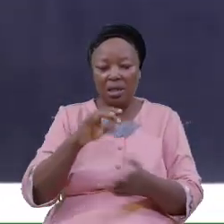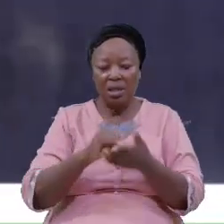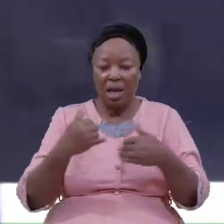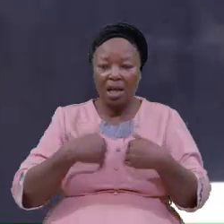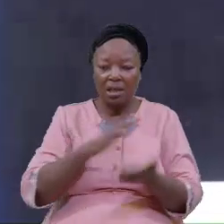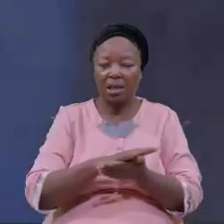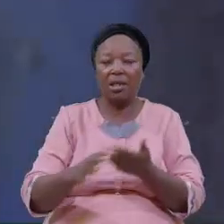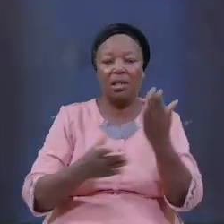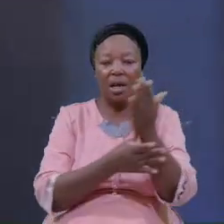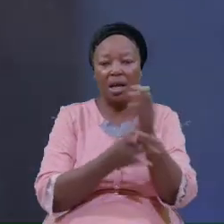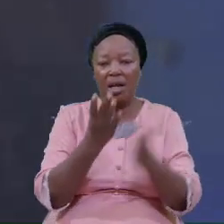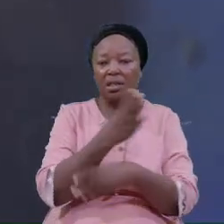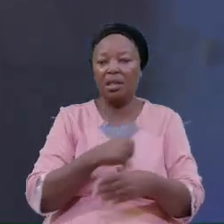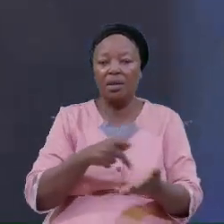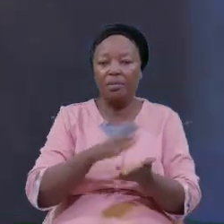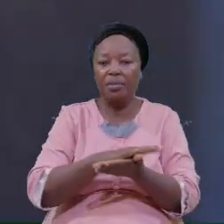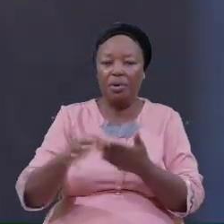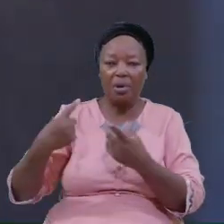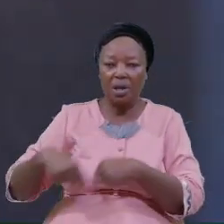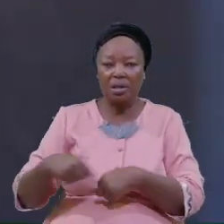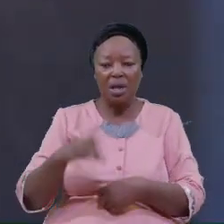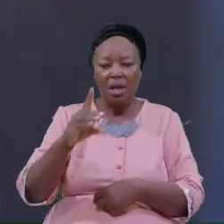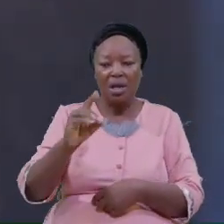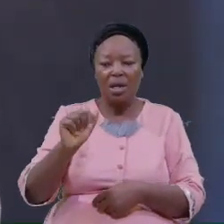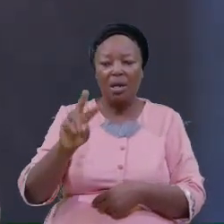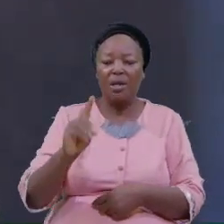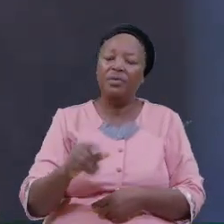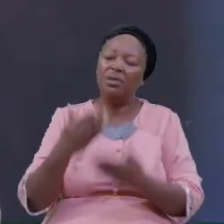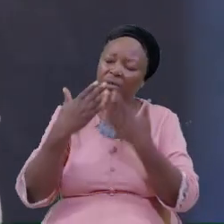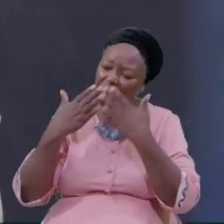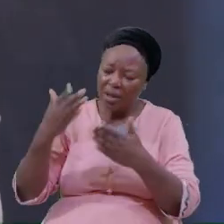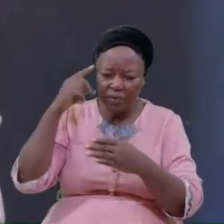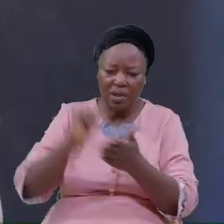David, thank you for inspiration.